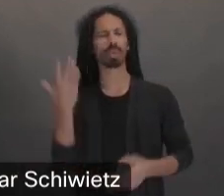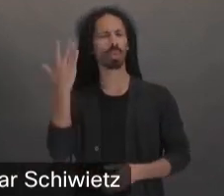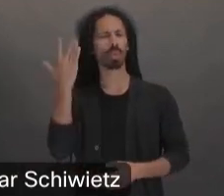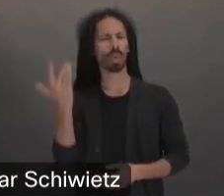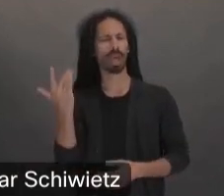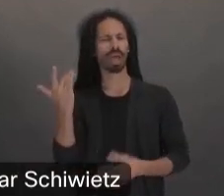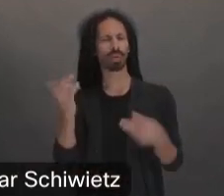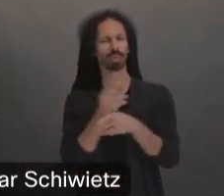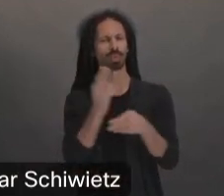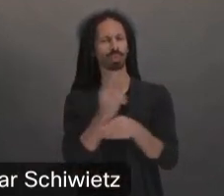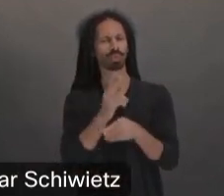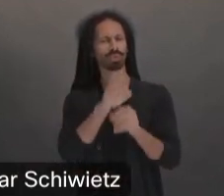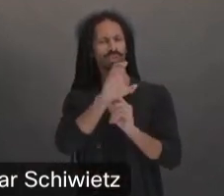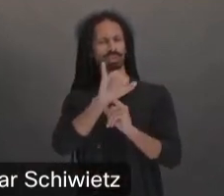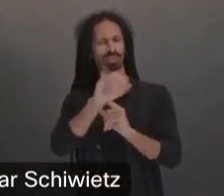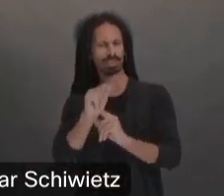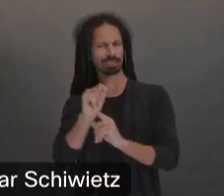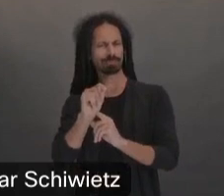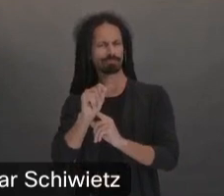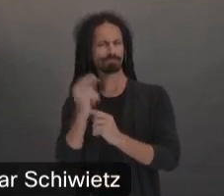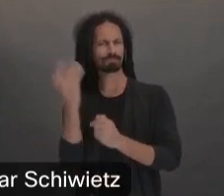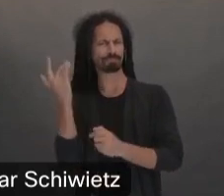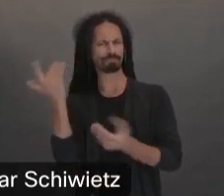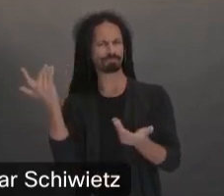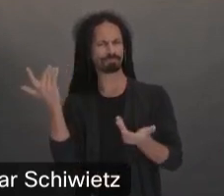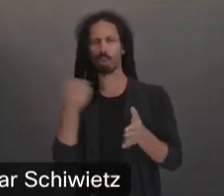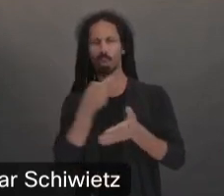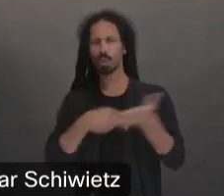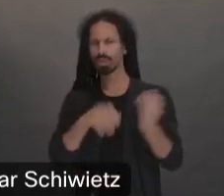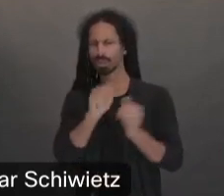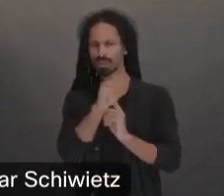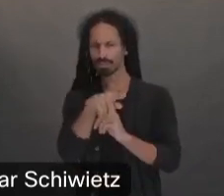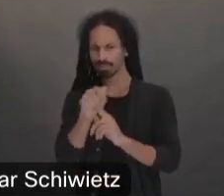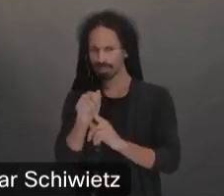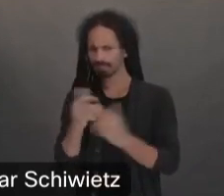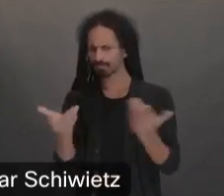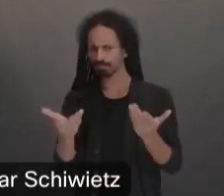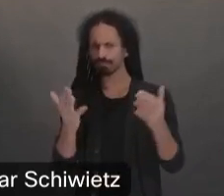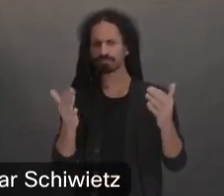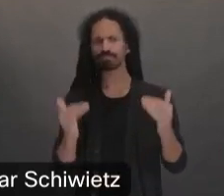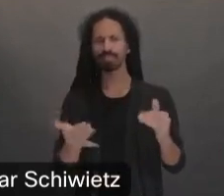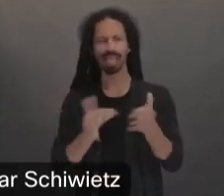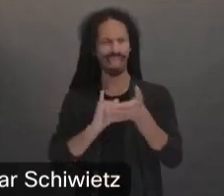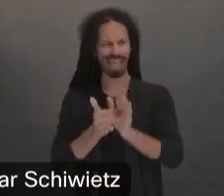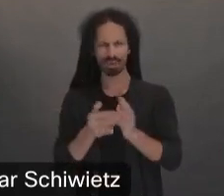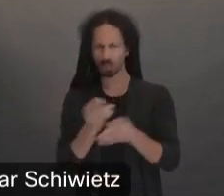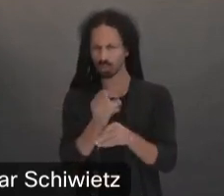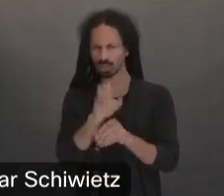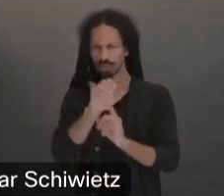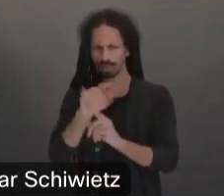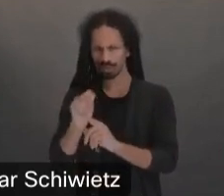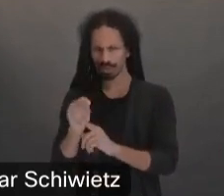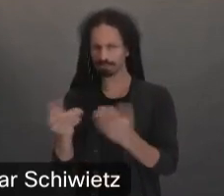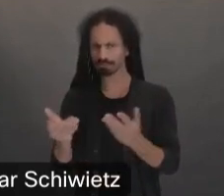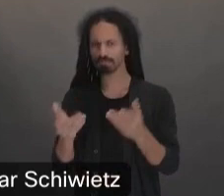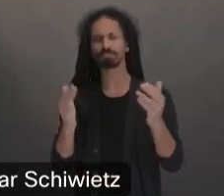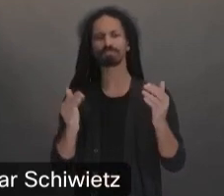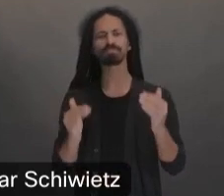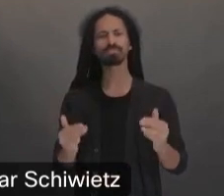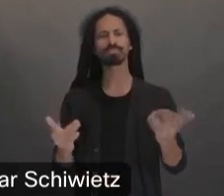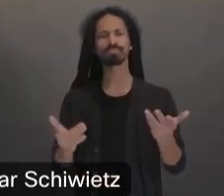cite? What is APA? How do we cite? And where can we find